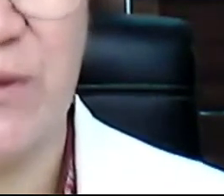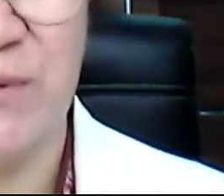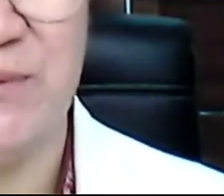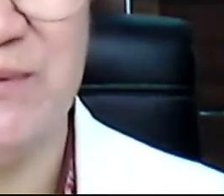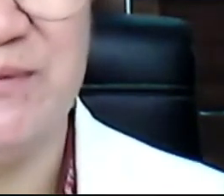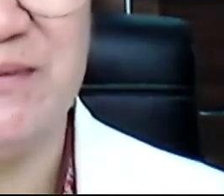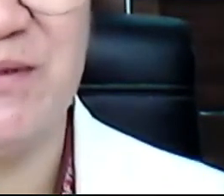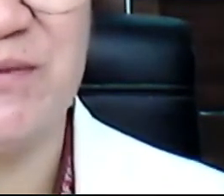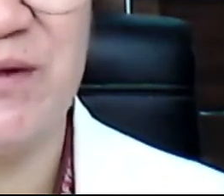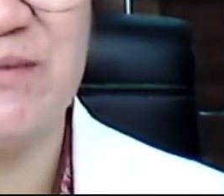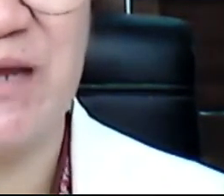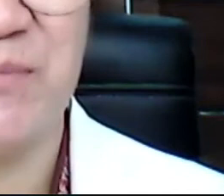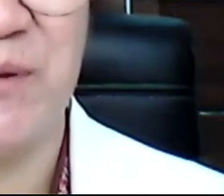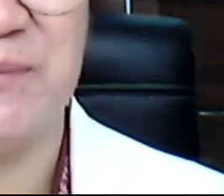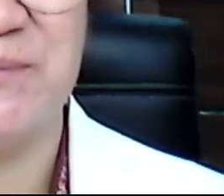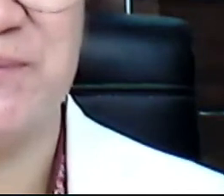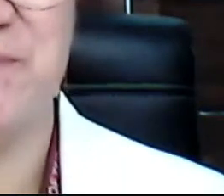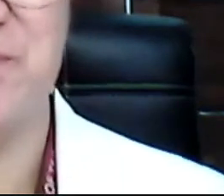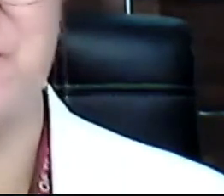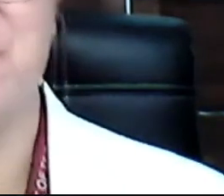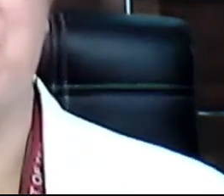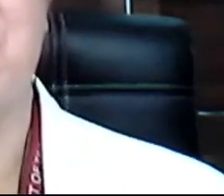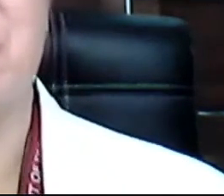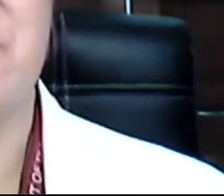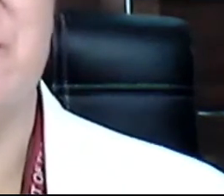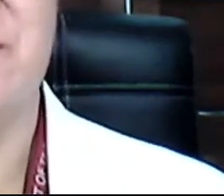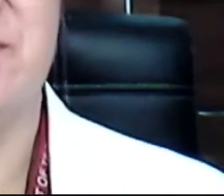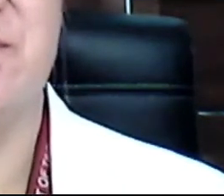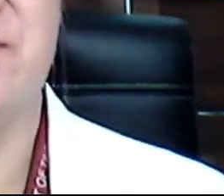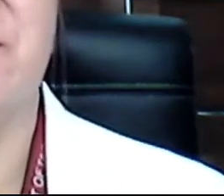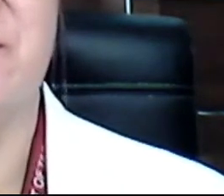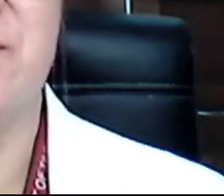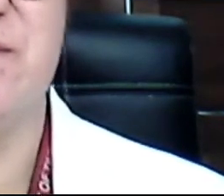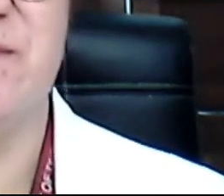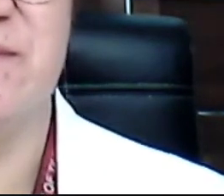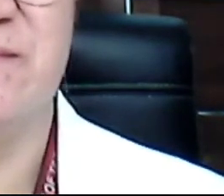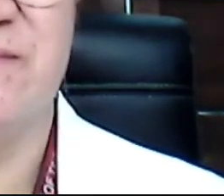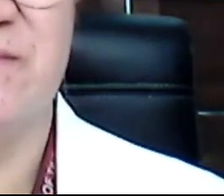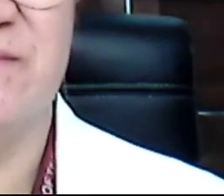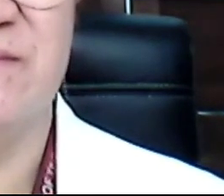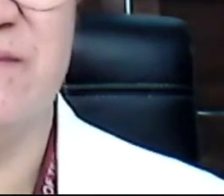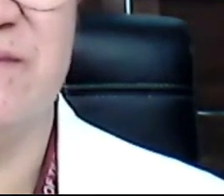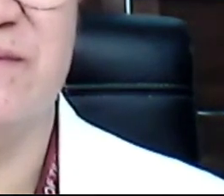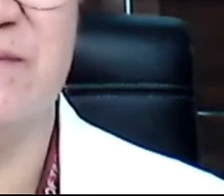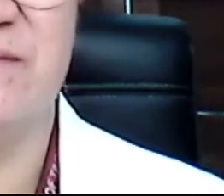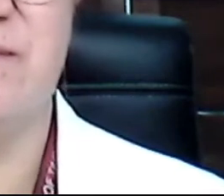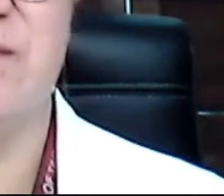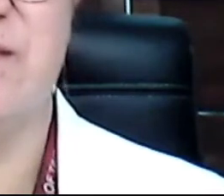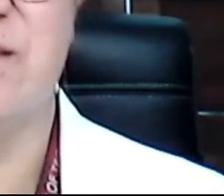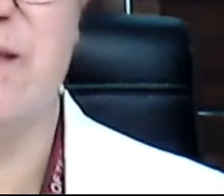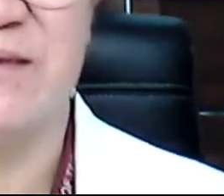Osano. Dr. Osano po. So thank you very much, Dr. Osano. Dr. Osano,